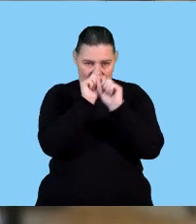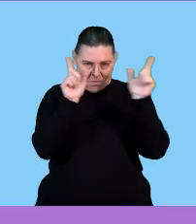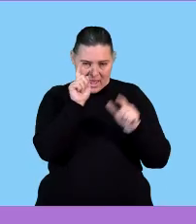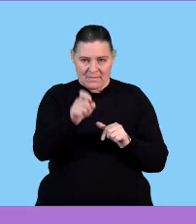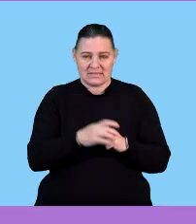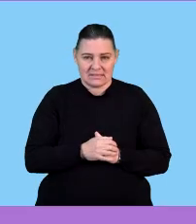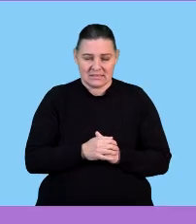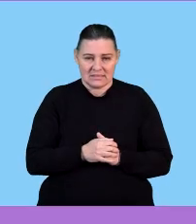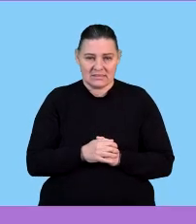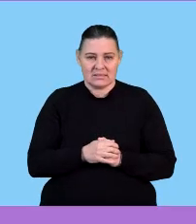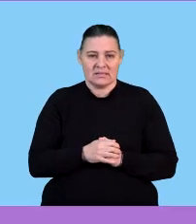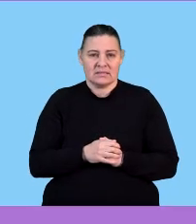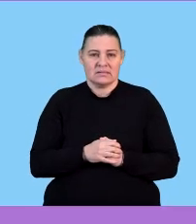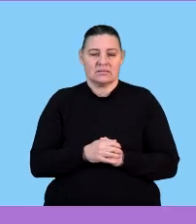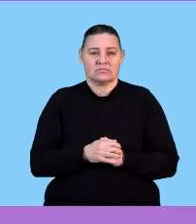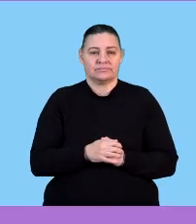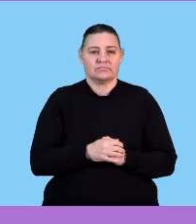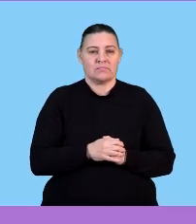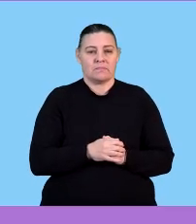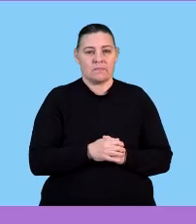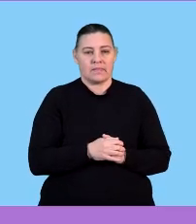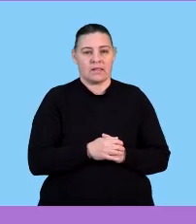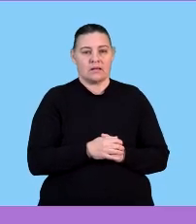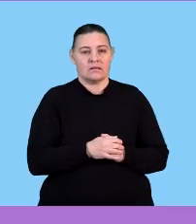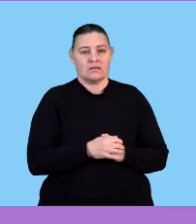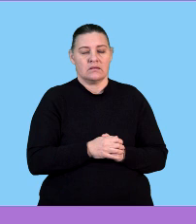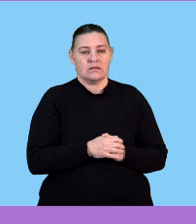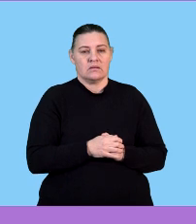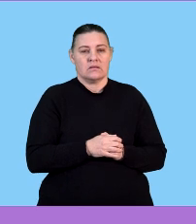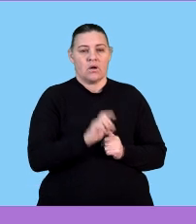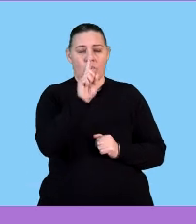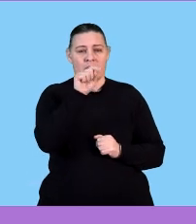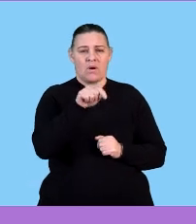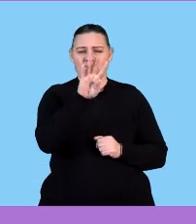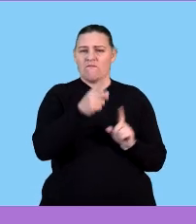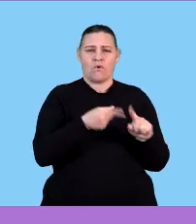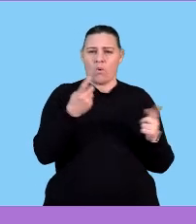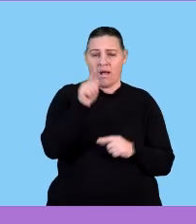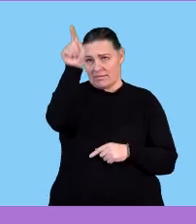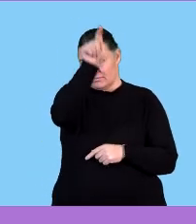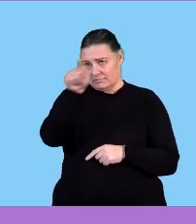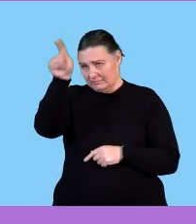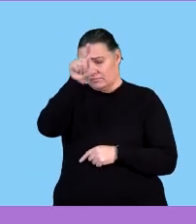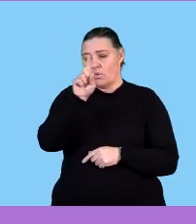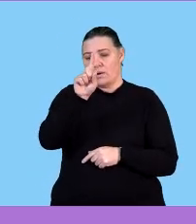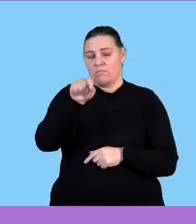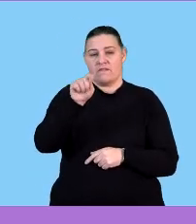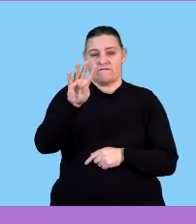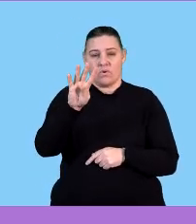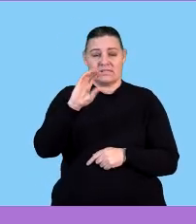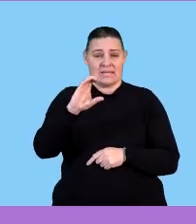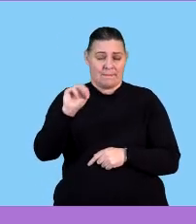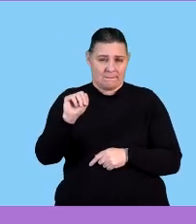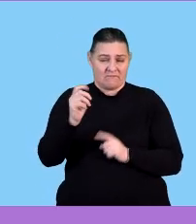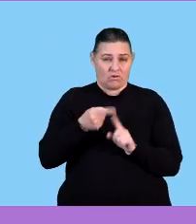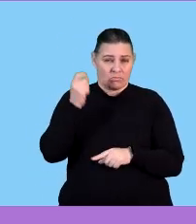aware of that. So here we go. Where does the 1.4 come from? Let's just remind you about that. There's the 1.4 centimeters at